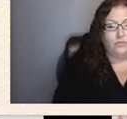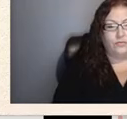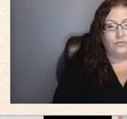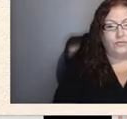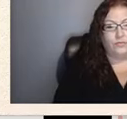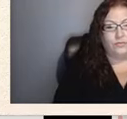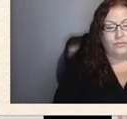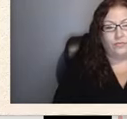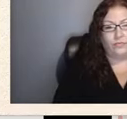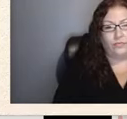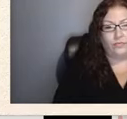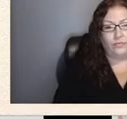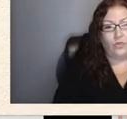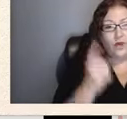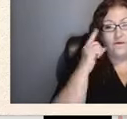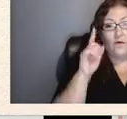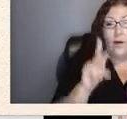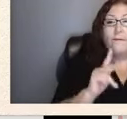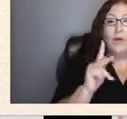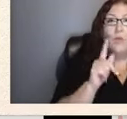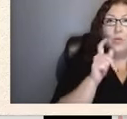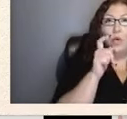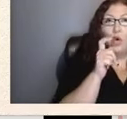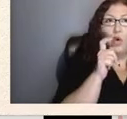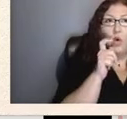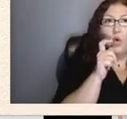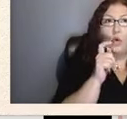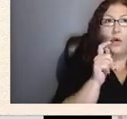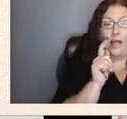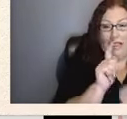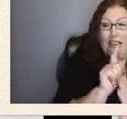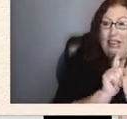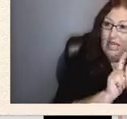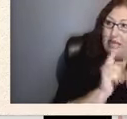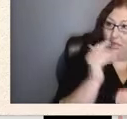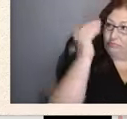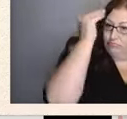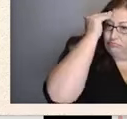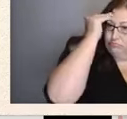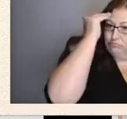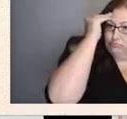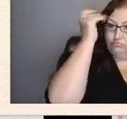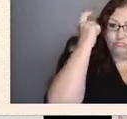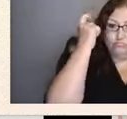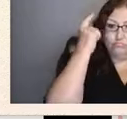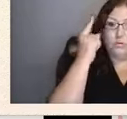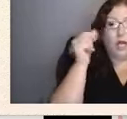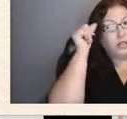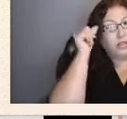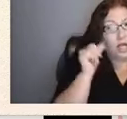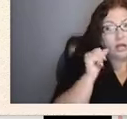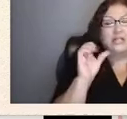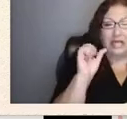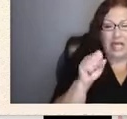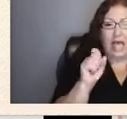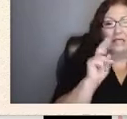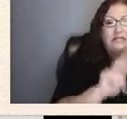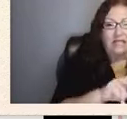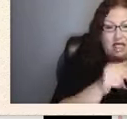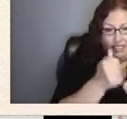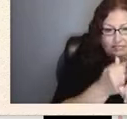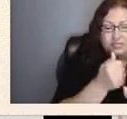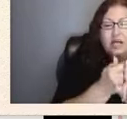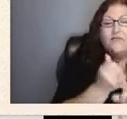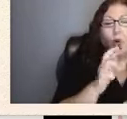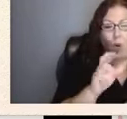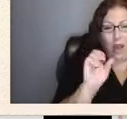For people who are legally competent adults, they can sign it themselves, or they can have